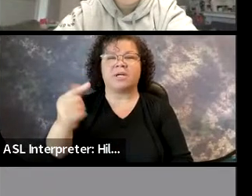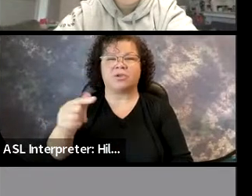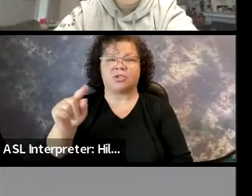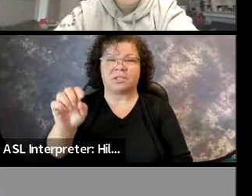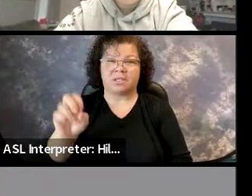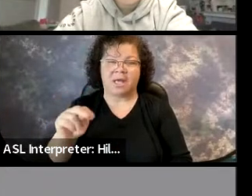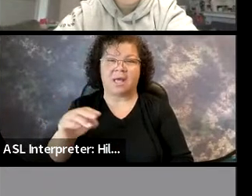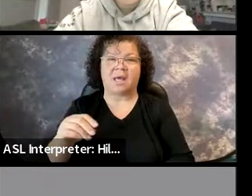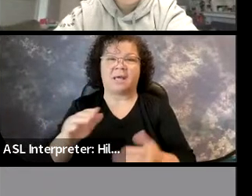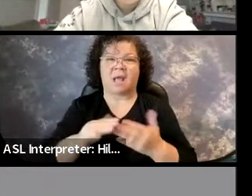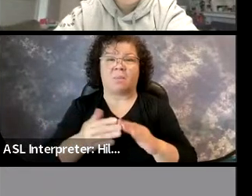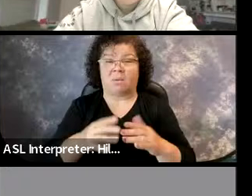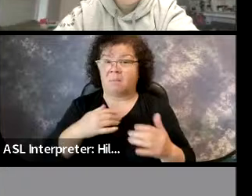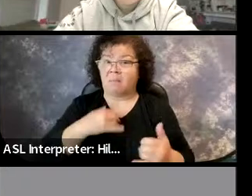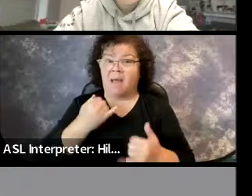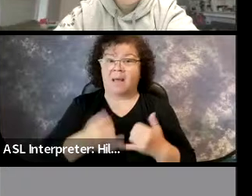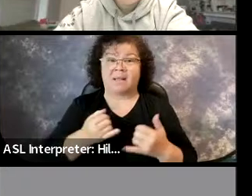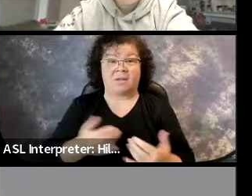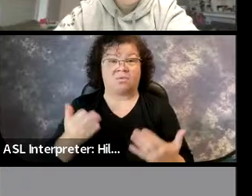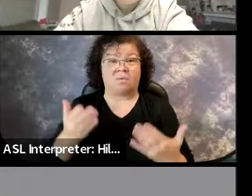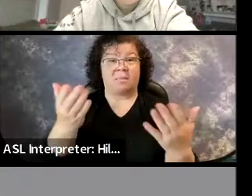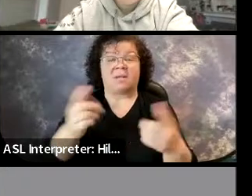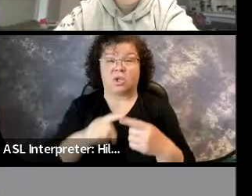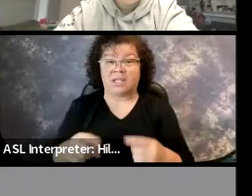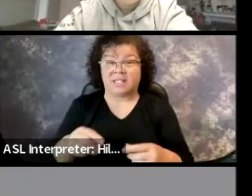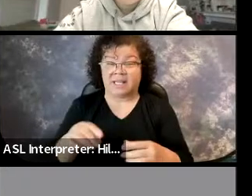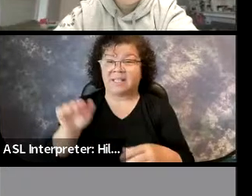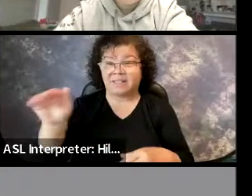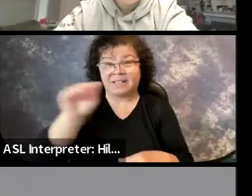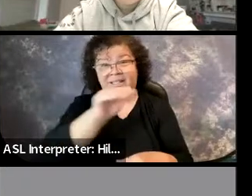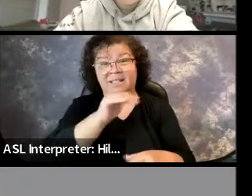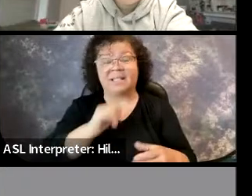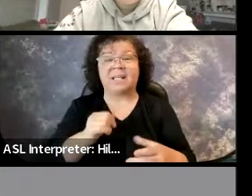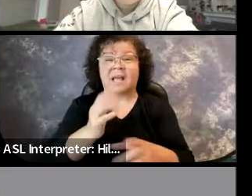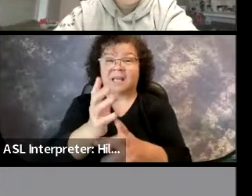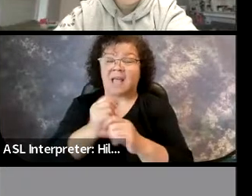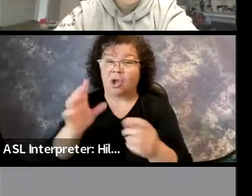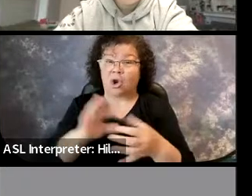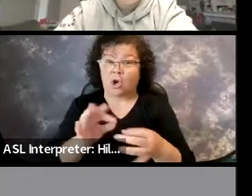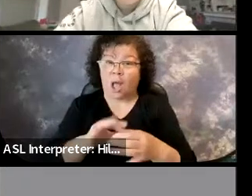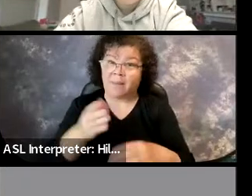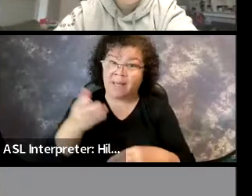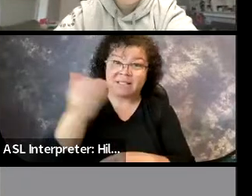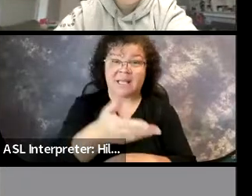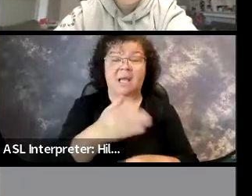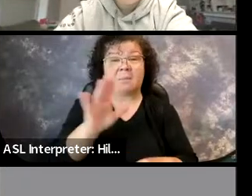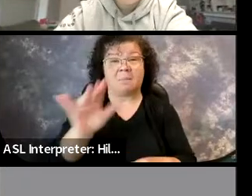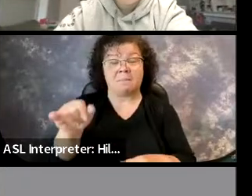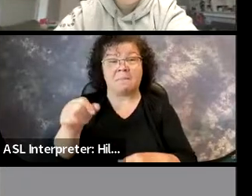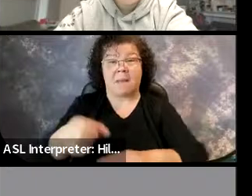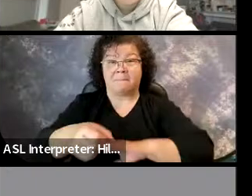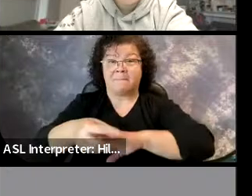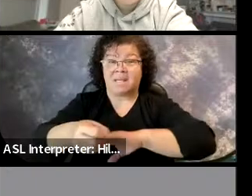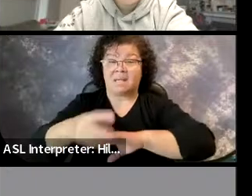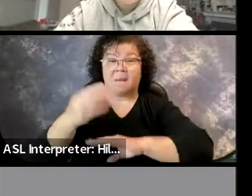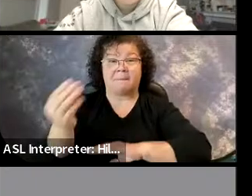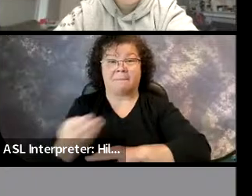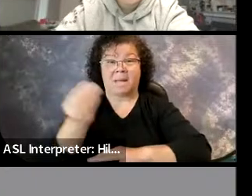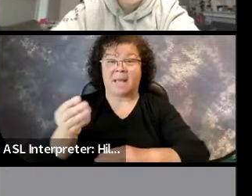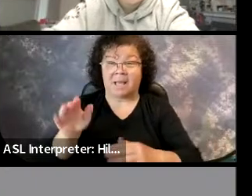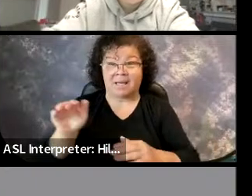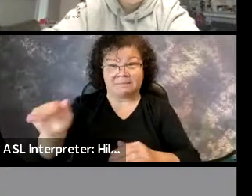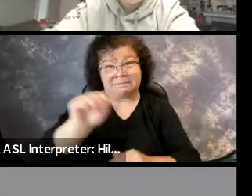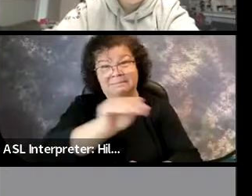last recommendations have been get your comments in, all the groups I'm part of by midnight on Mondays.